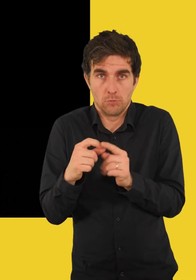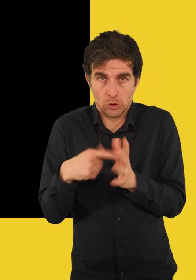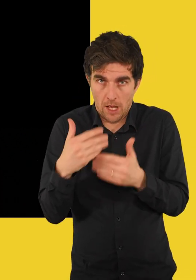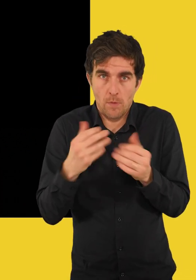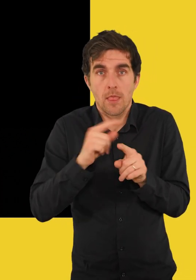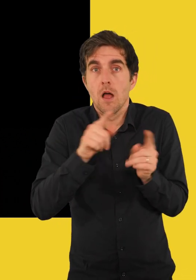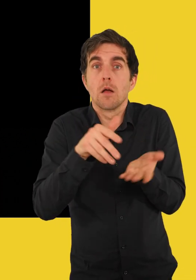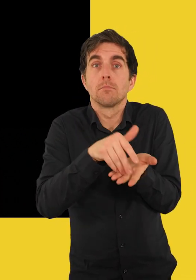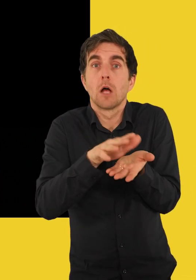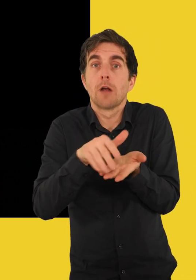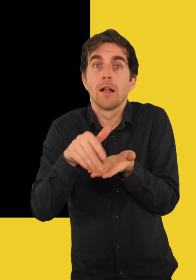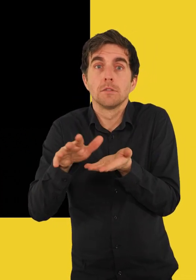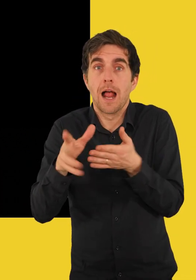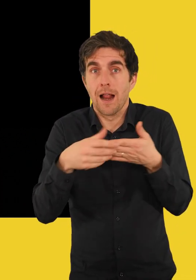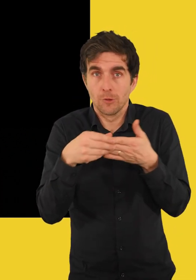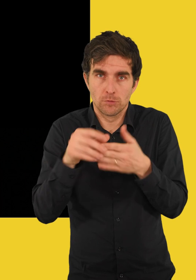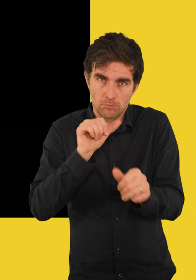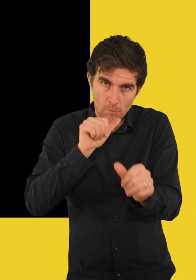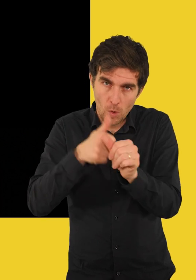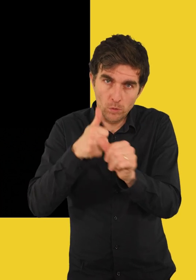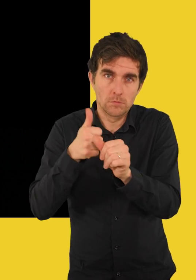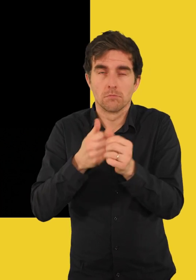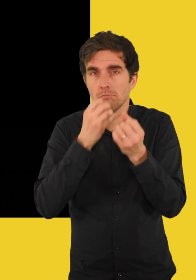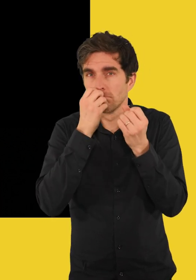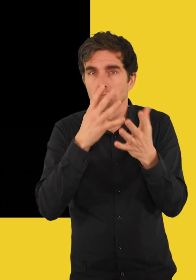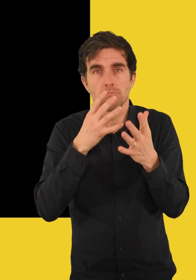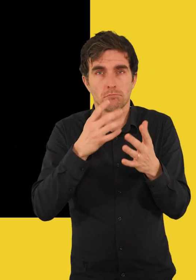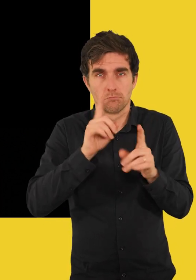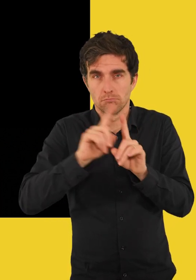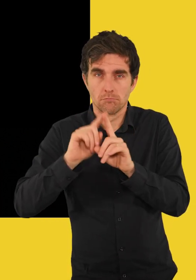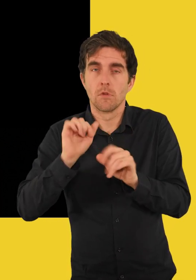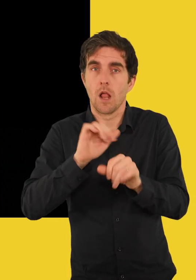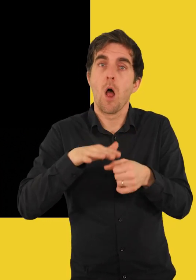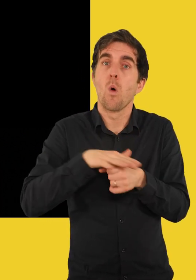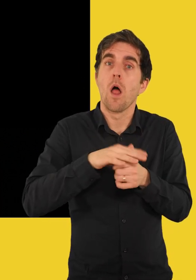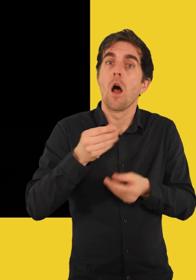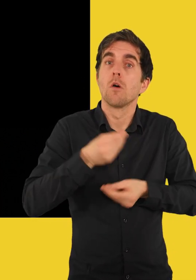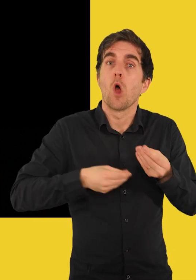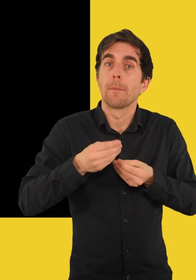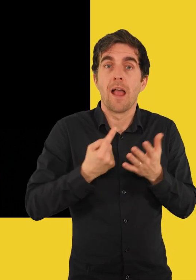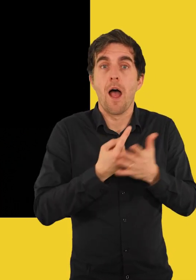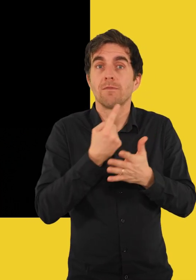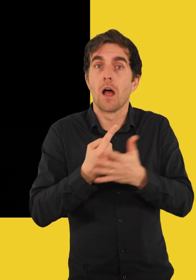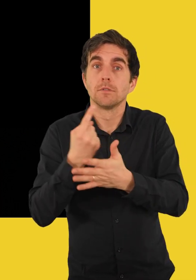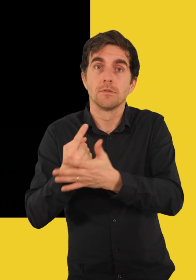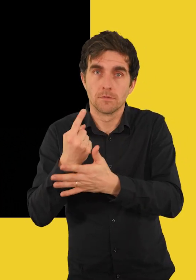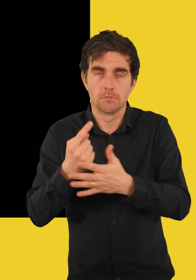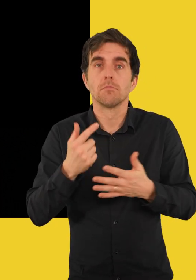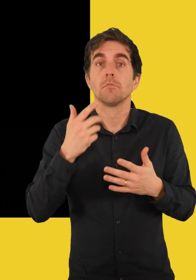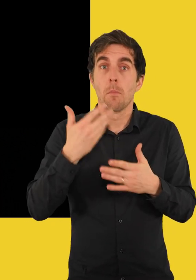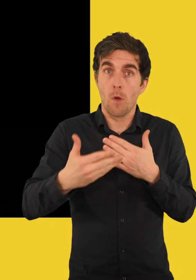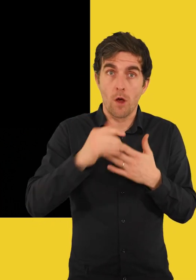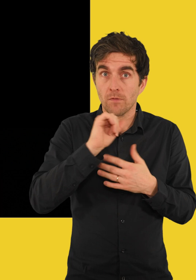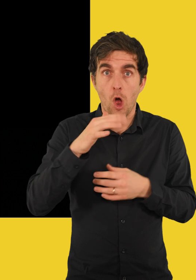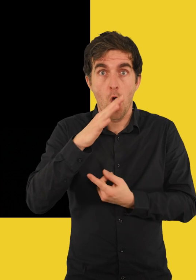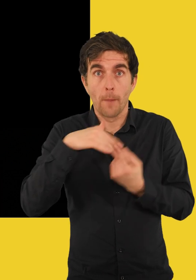marginalised leaders from around the globe to support you fab folks in delivering local donor economic events where